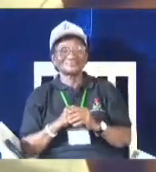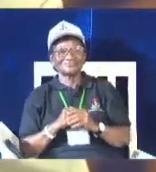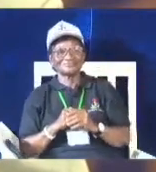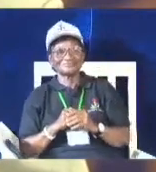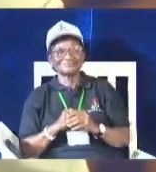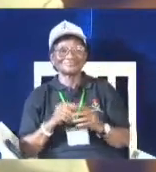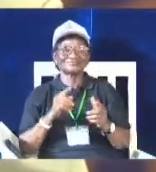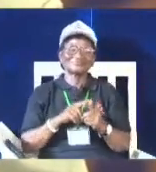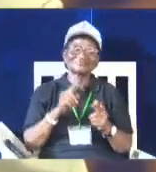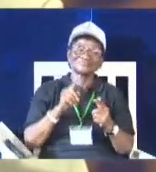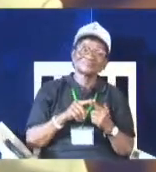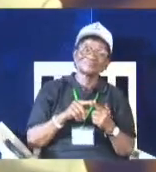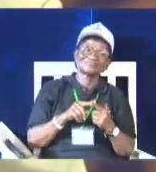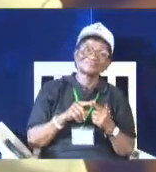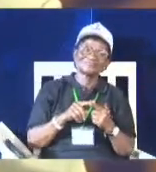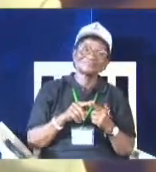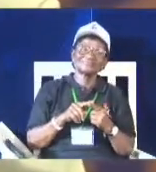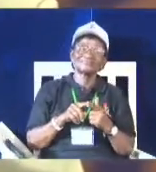And then,